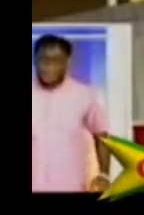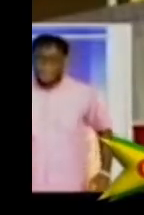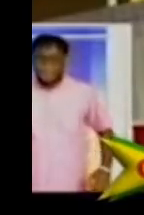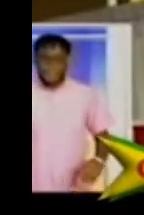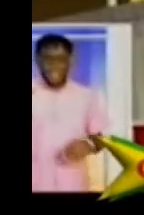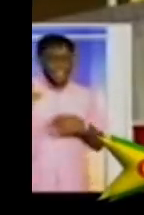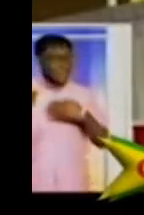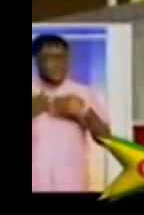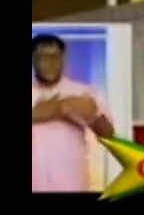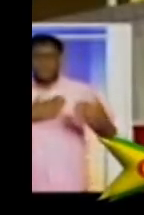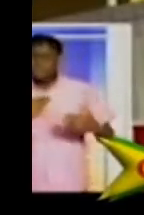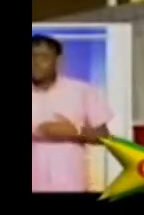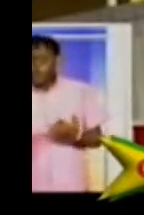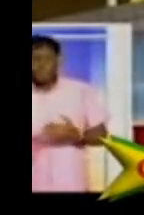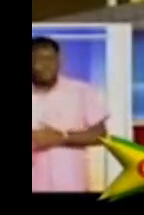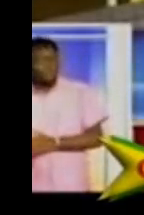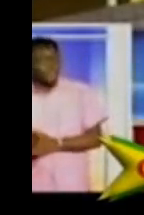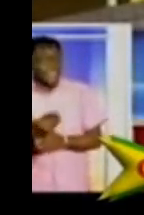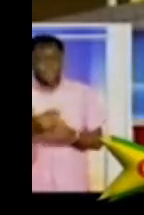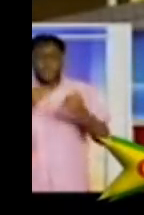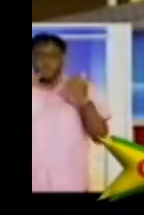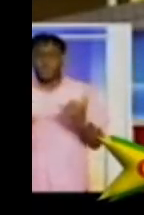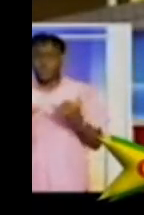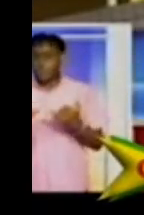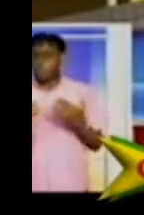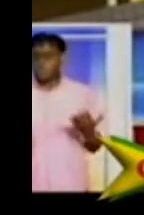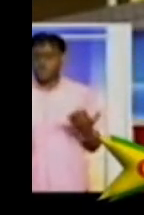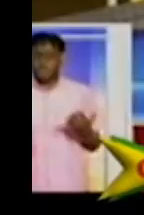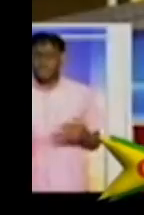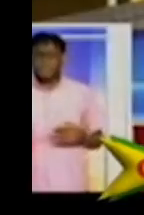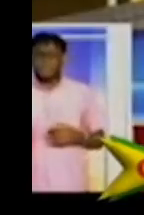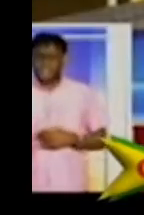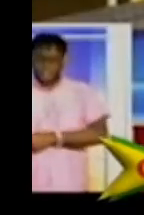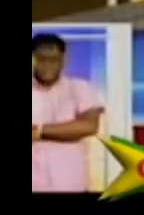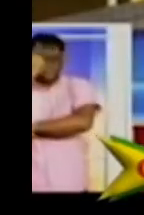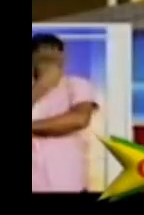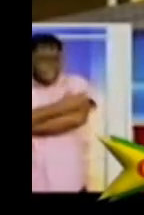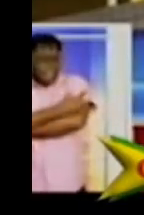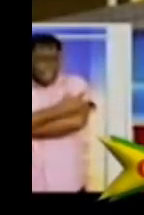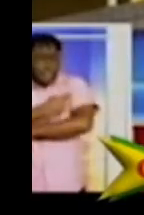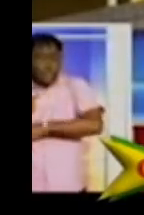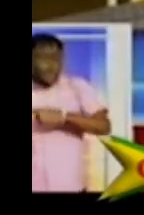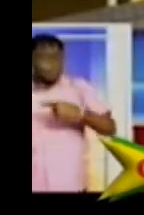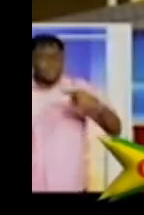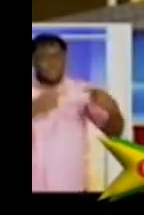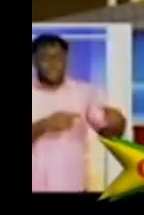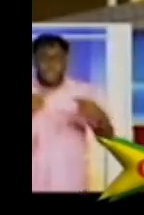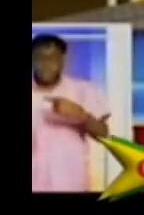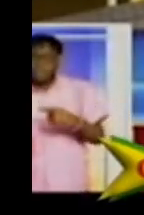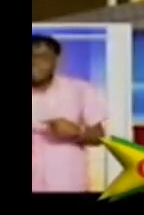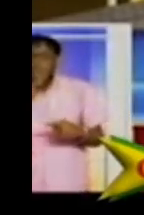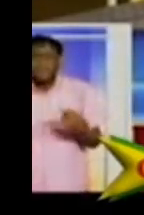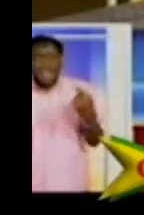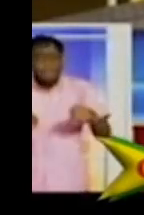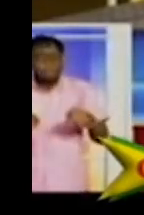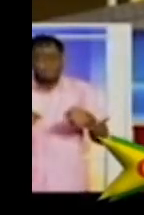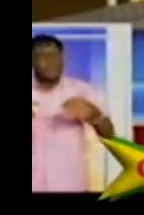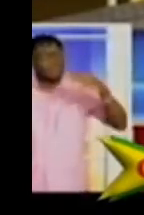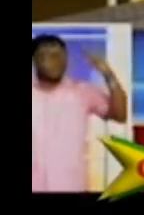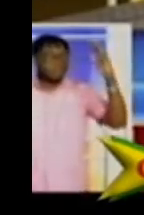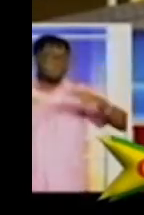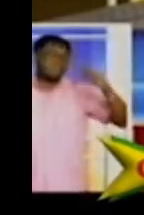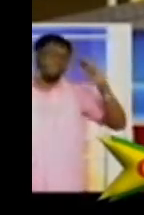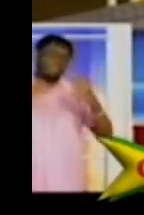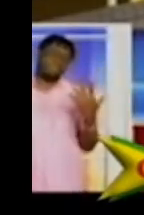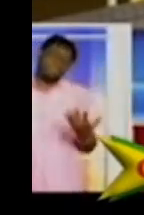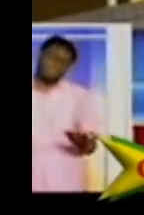over. And the opening day of the four-day match between the West Indian players was, well, that was washed out without a ball being bowled at Old Trafford. The Caribbean side